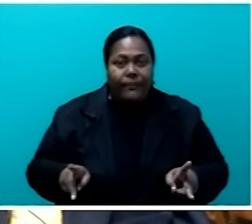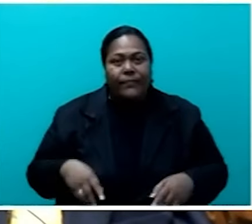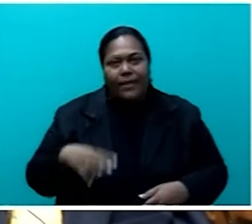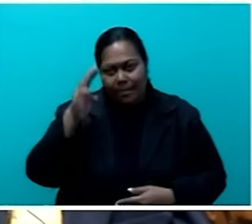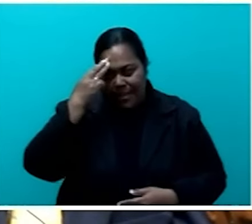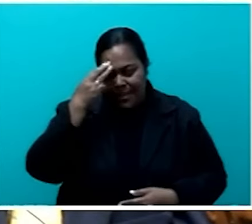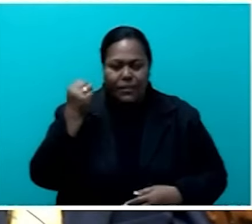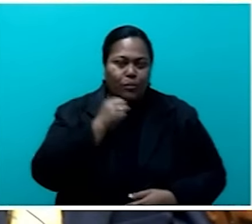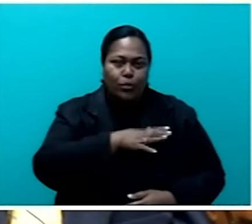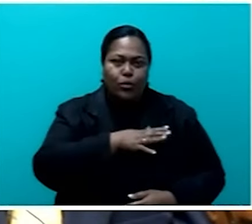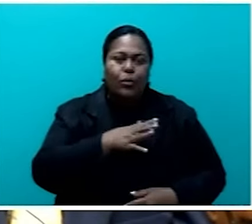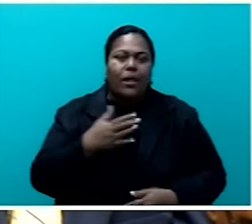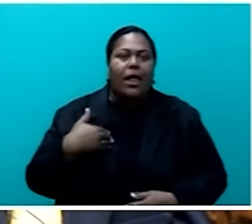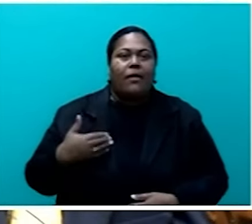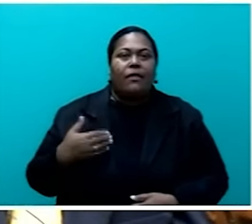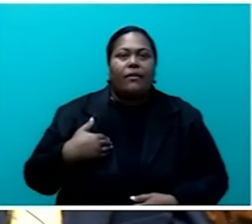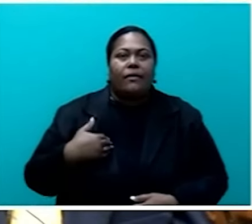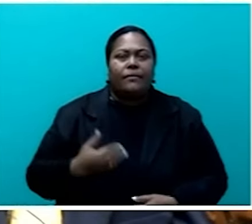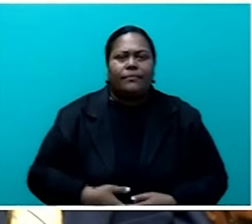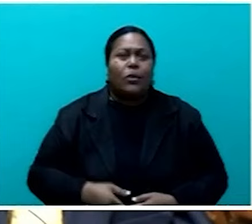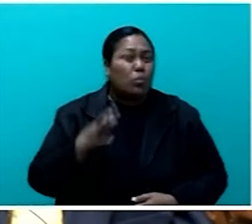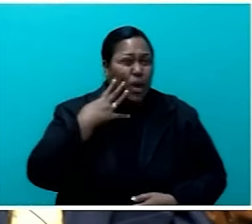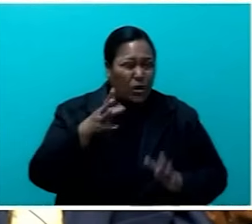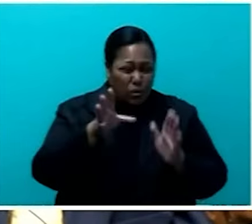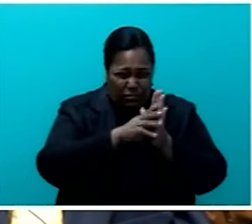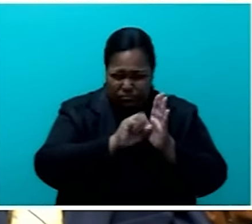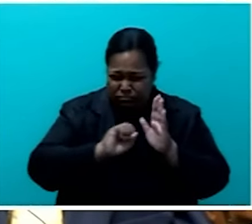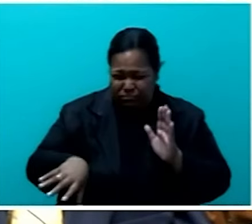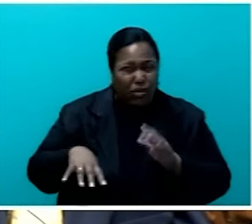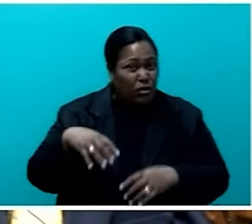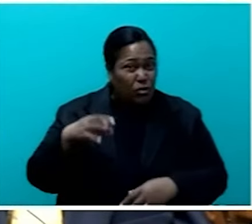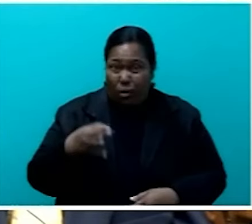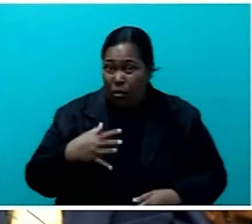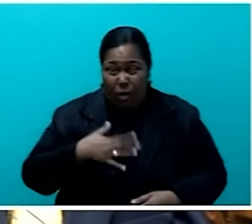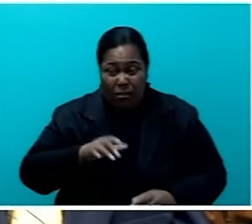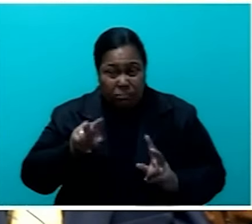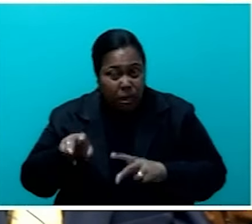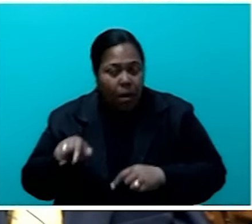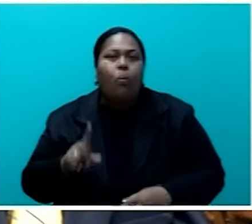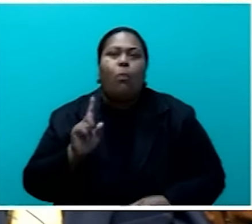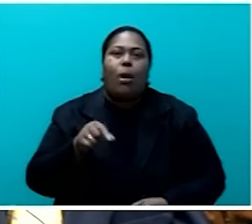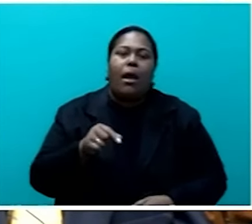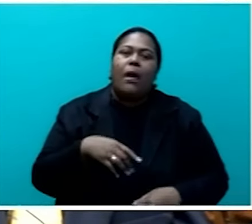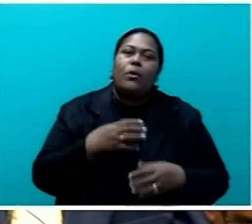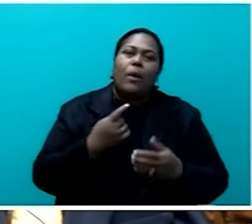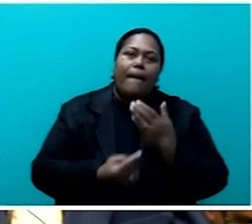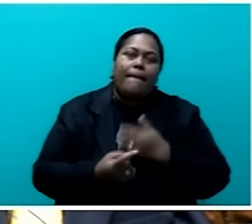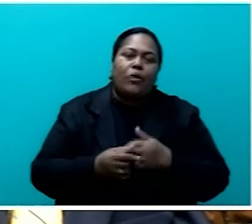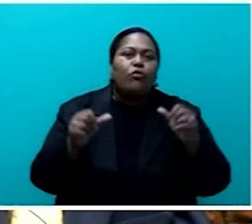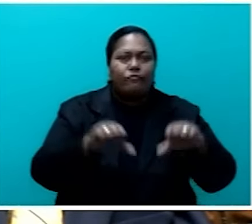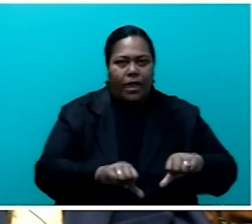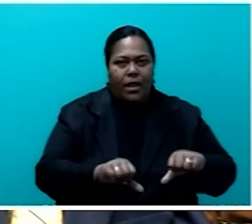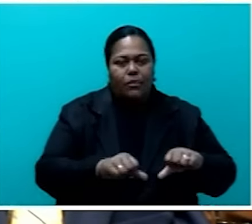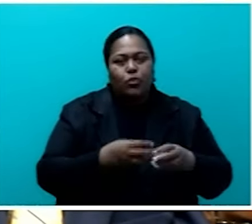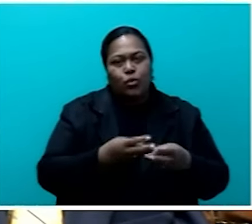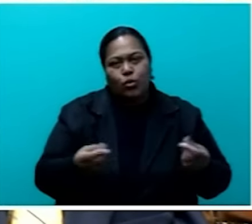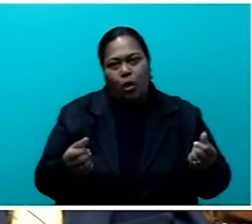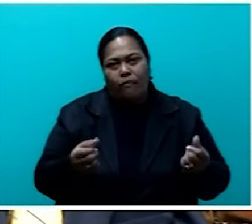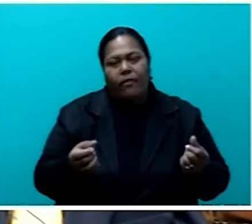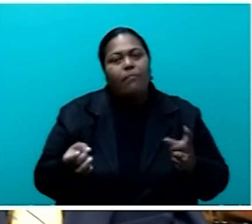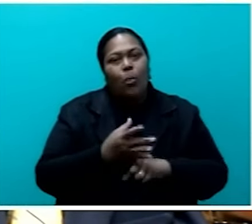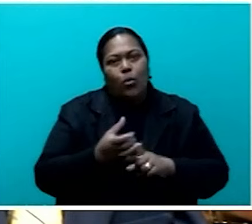spiritual health. To neglect these factors, Mr. Speaker, we would be failing to address the root cause of many health problems in